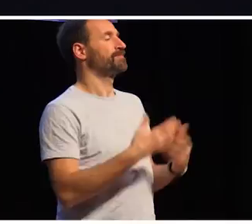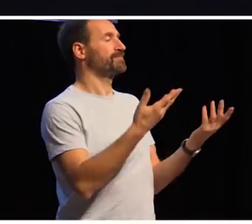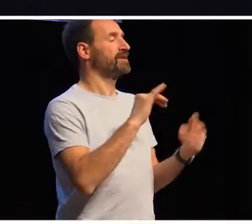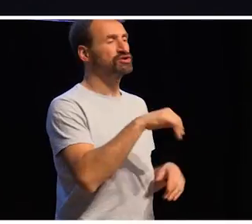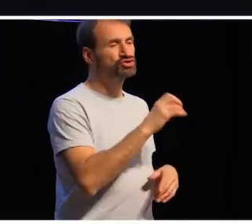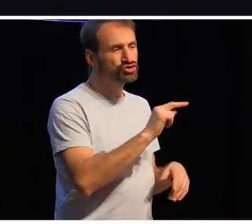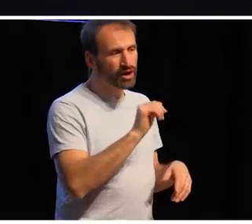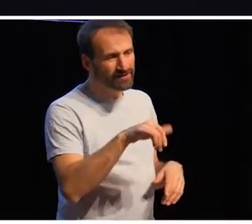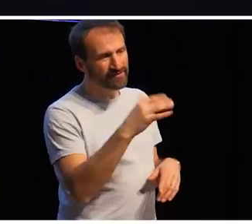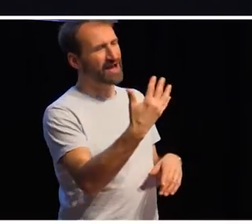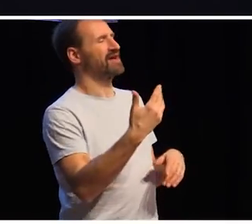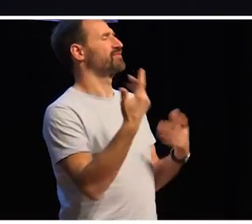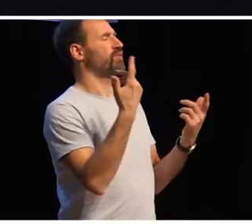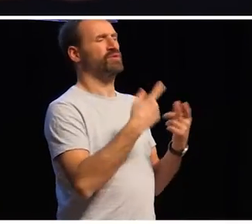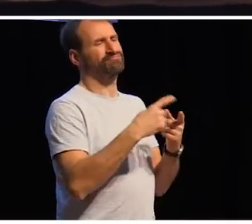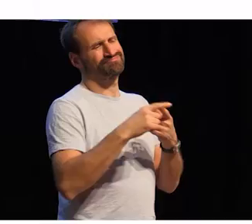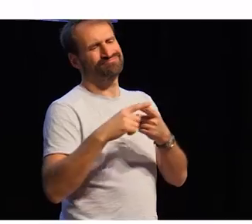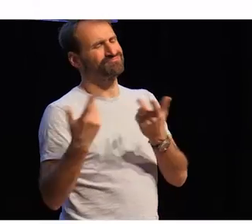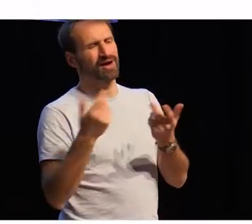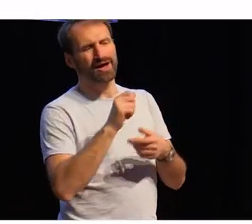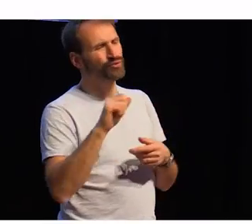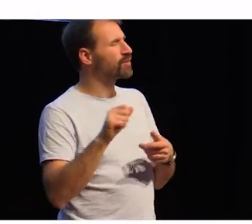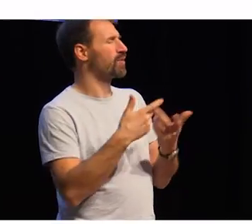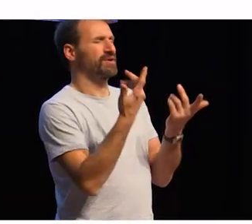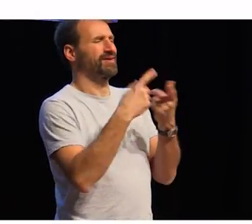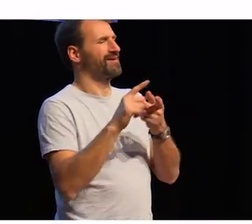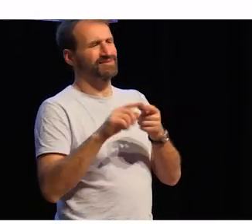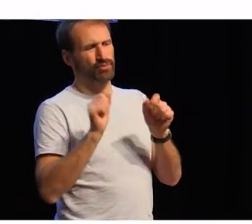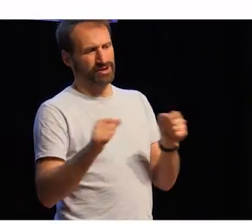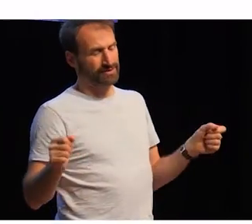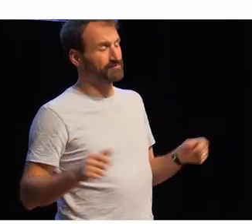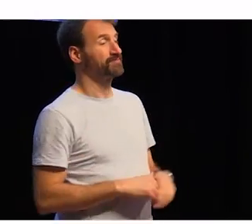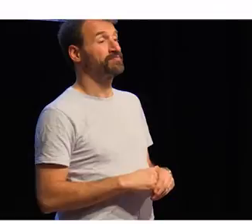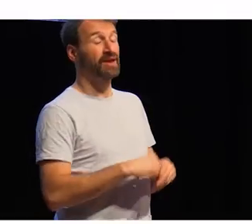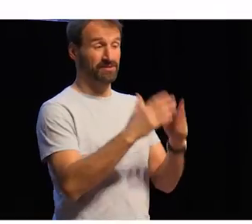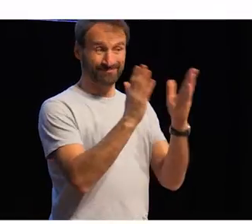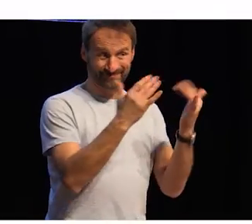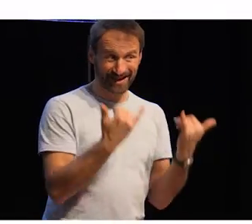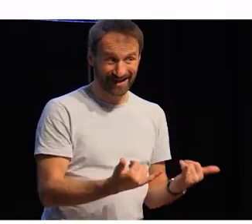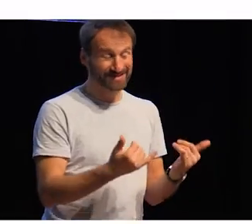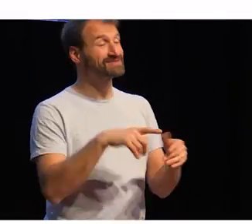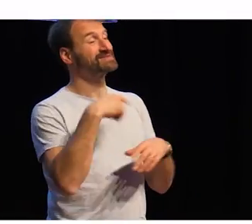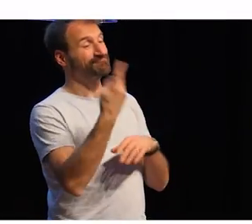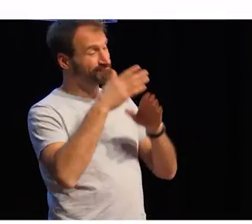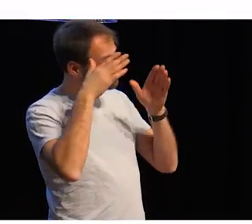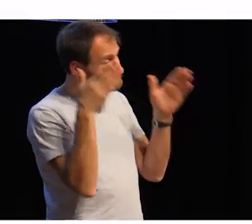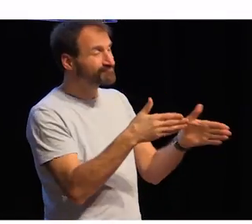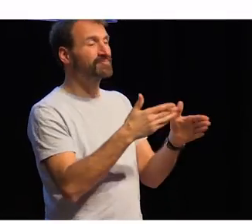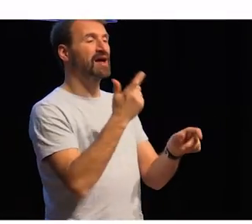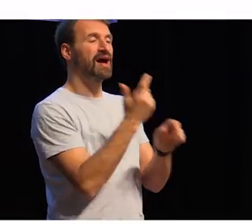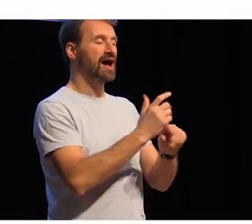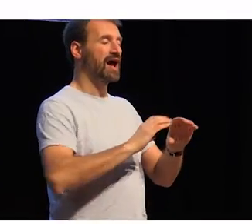event. The last one is hardware talking to JavaScript on a server